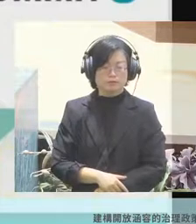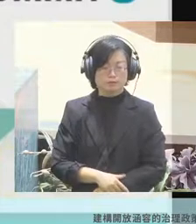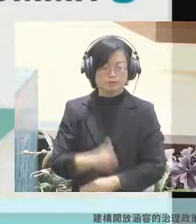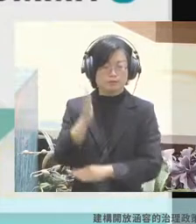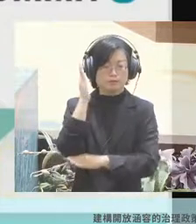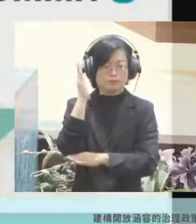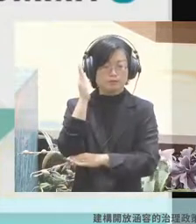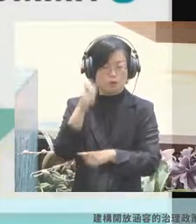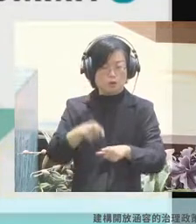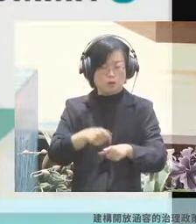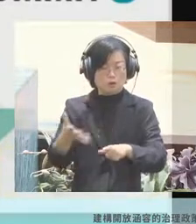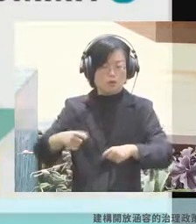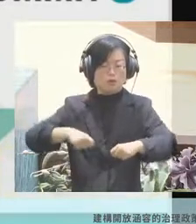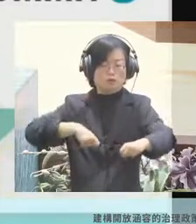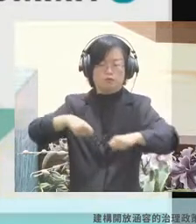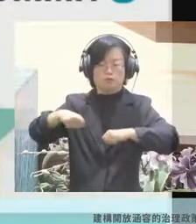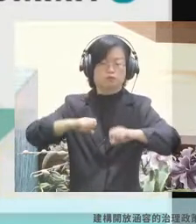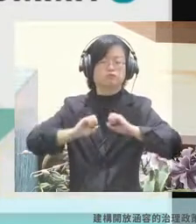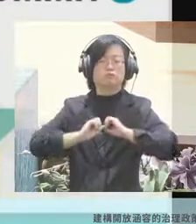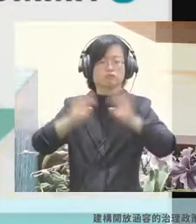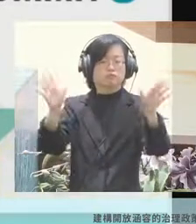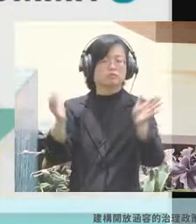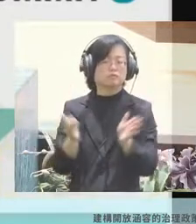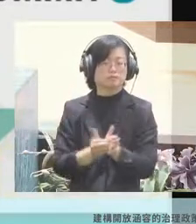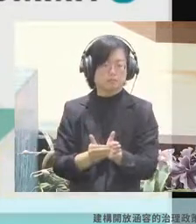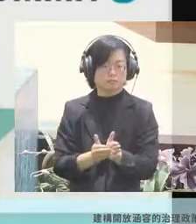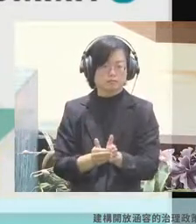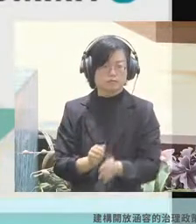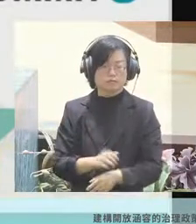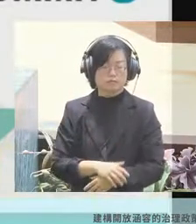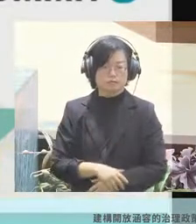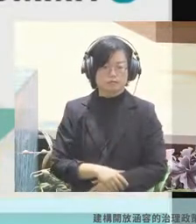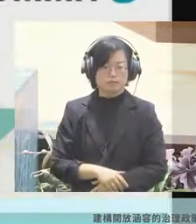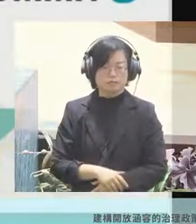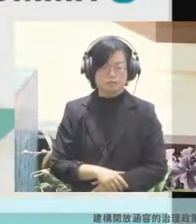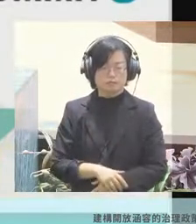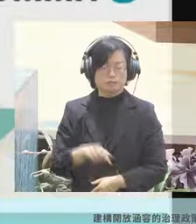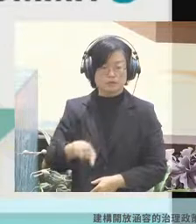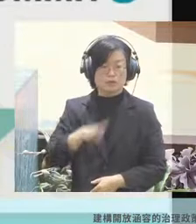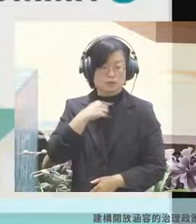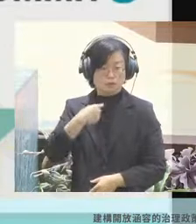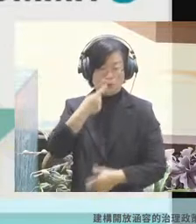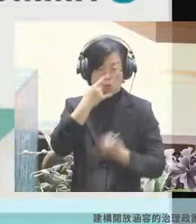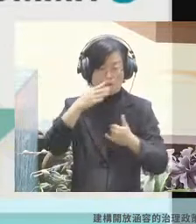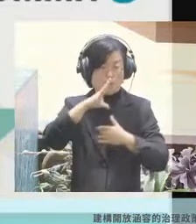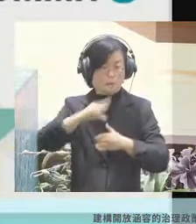open government strategy is reviewed by Core for Pakistan. It's our core joint partner in this